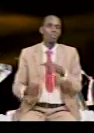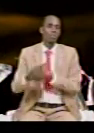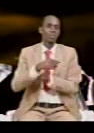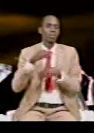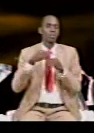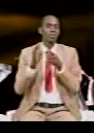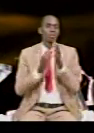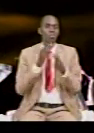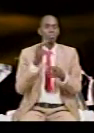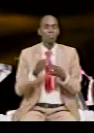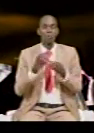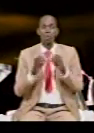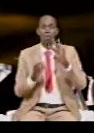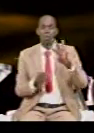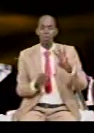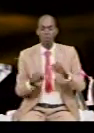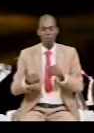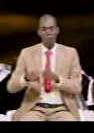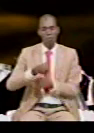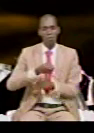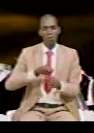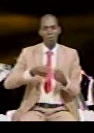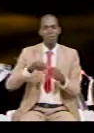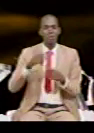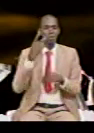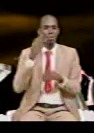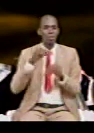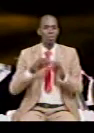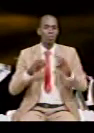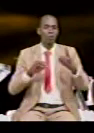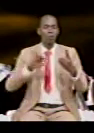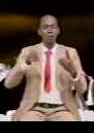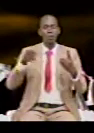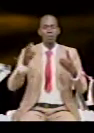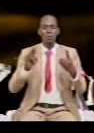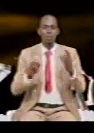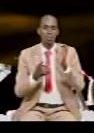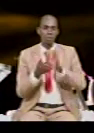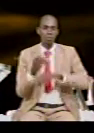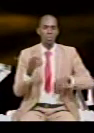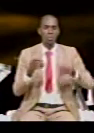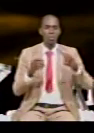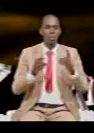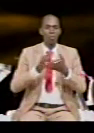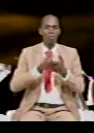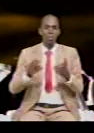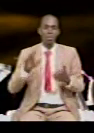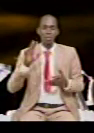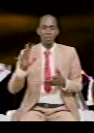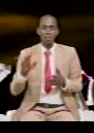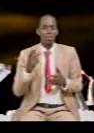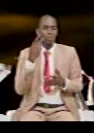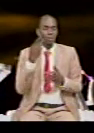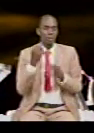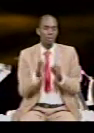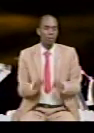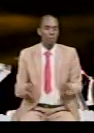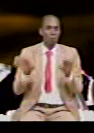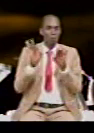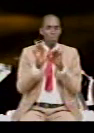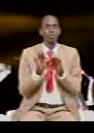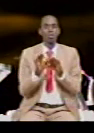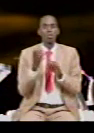four, fellowship. In 1 John chapter 1, verse 3, we are told there the essence, the need